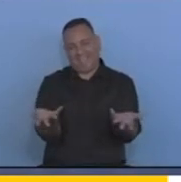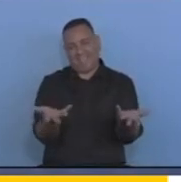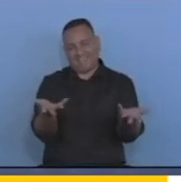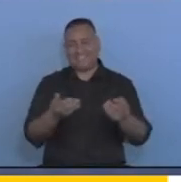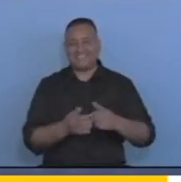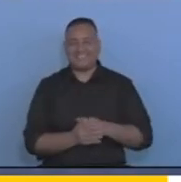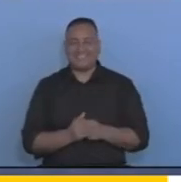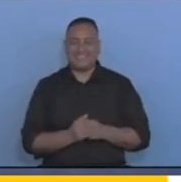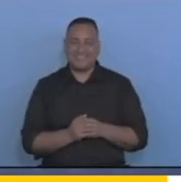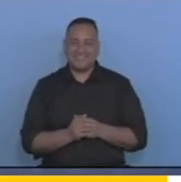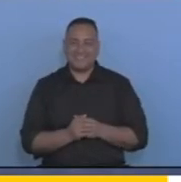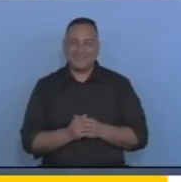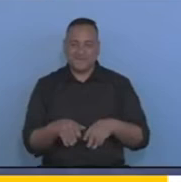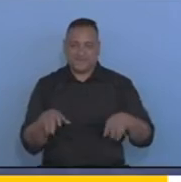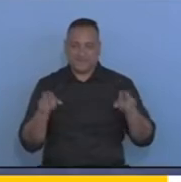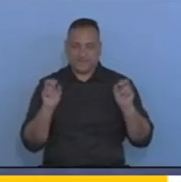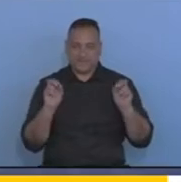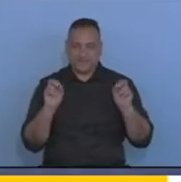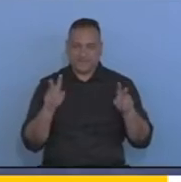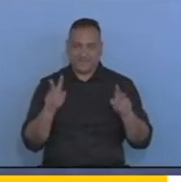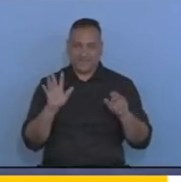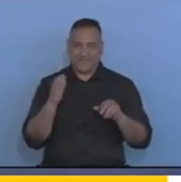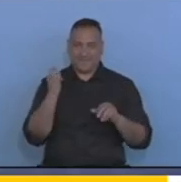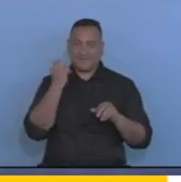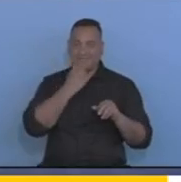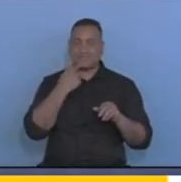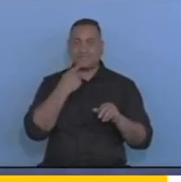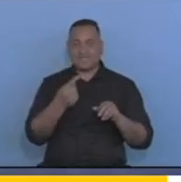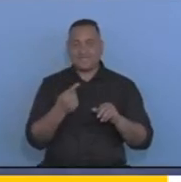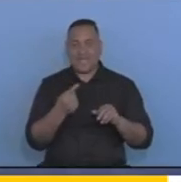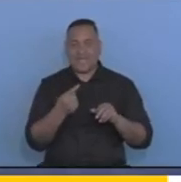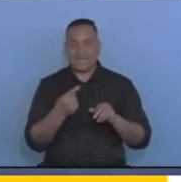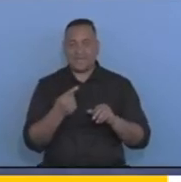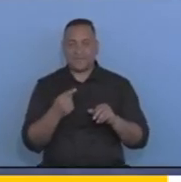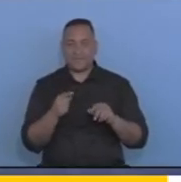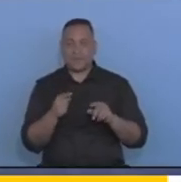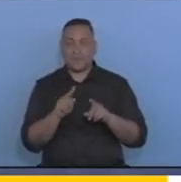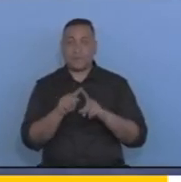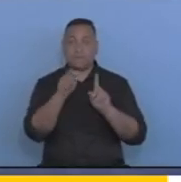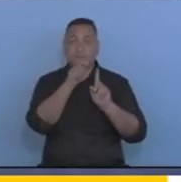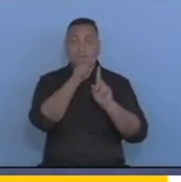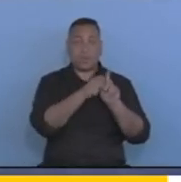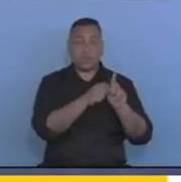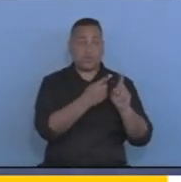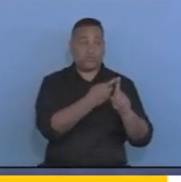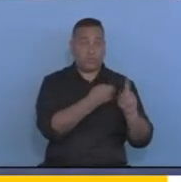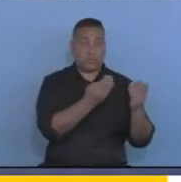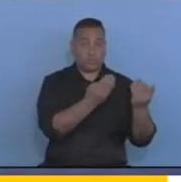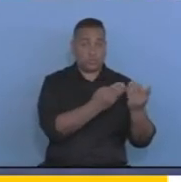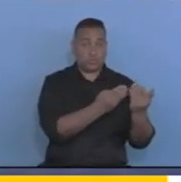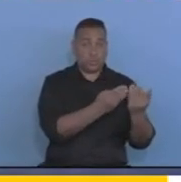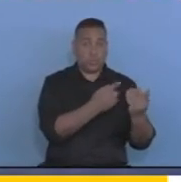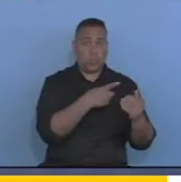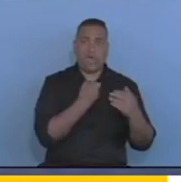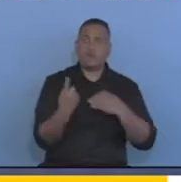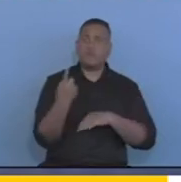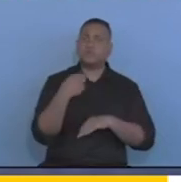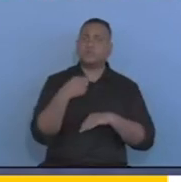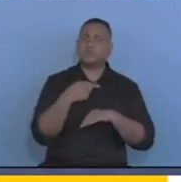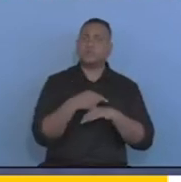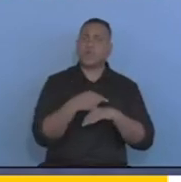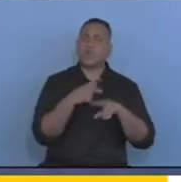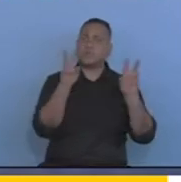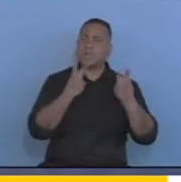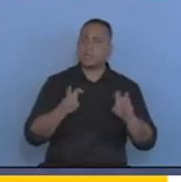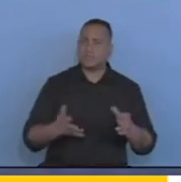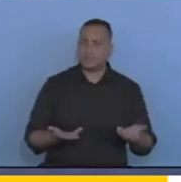basically. I was going to say, Naz, basically, somebody's coming from school, obviously, this is the first time they're being exposed to this. They've never done it. Maybe just